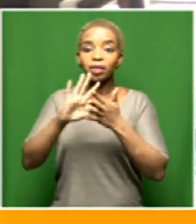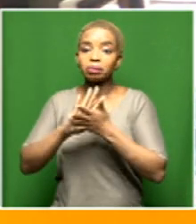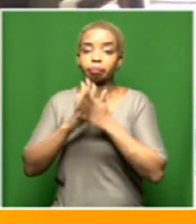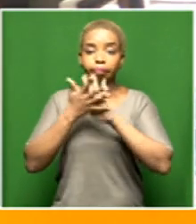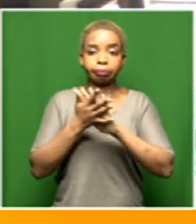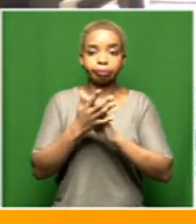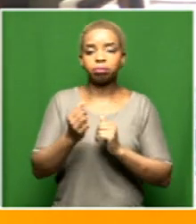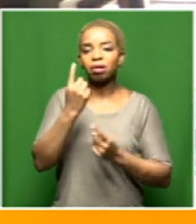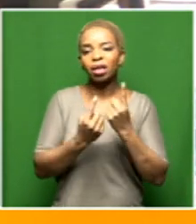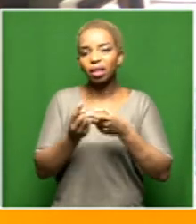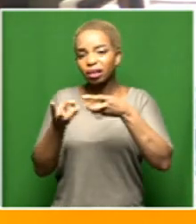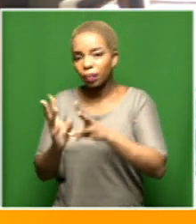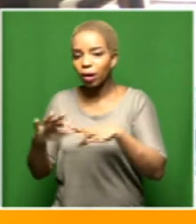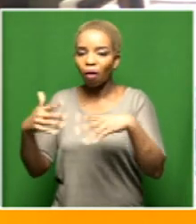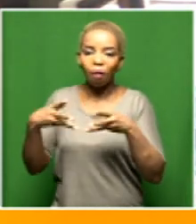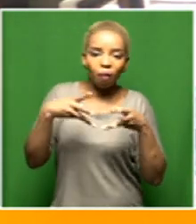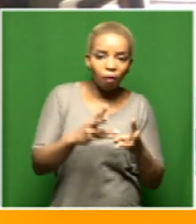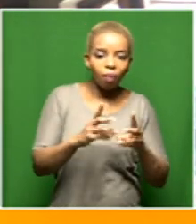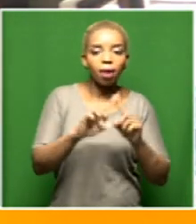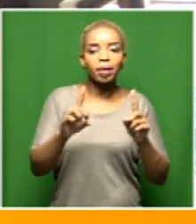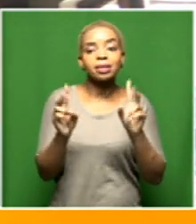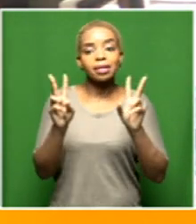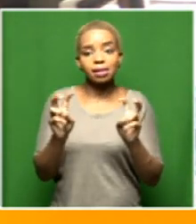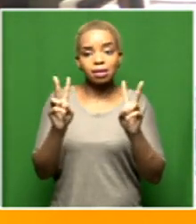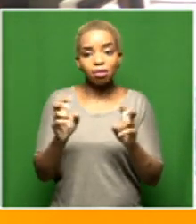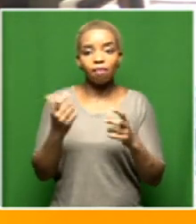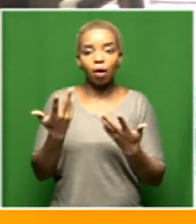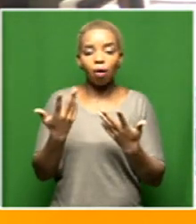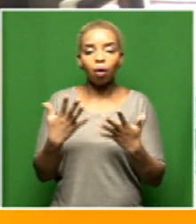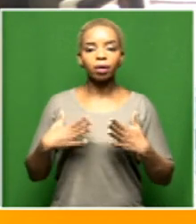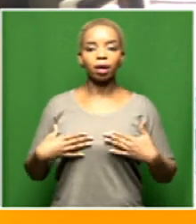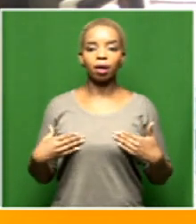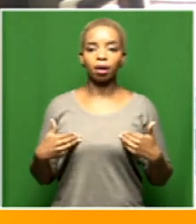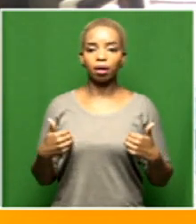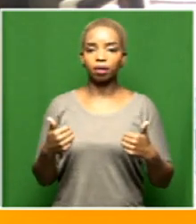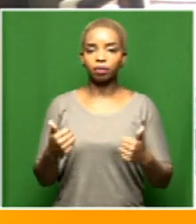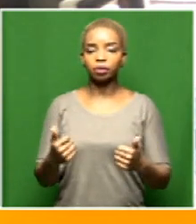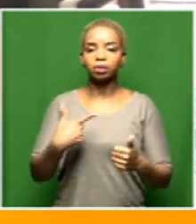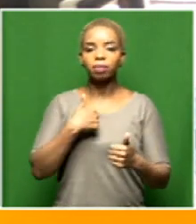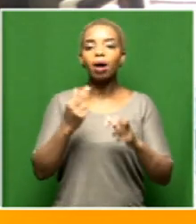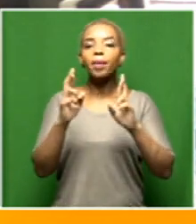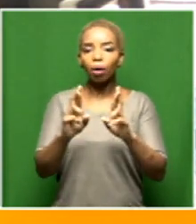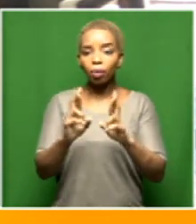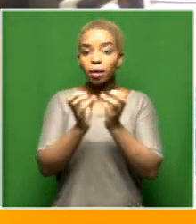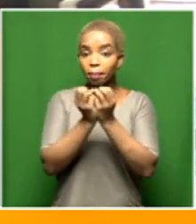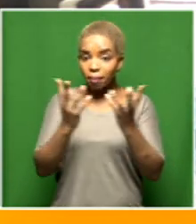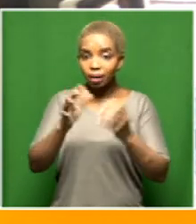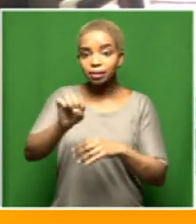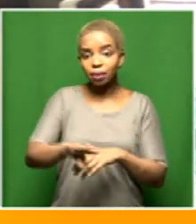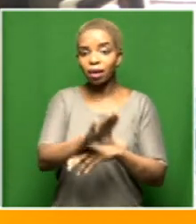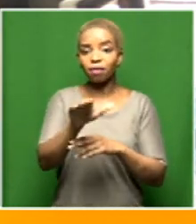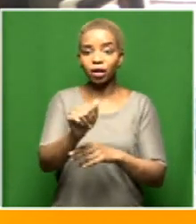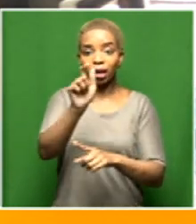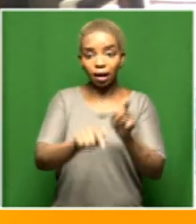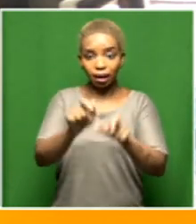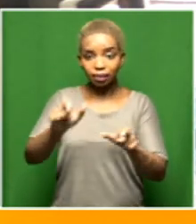or the other, and even the issue of recoveries. And I just hope that so many South Africans will also be sharing their stories on how